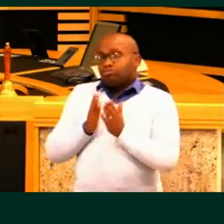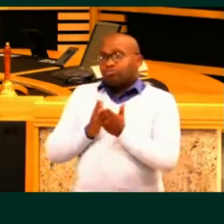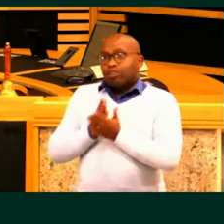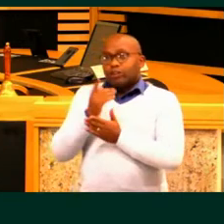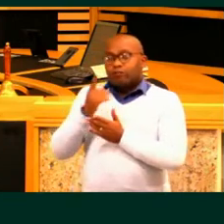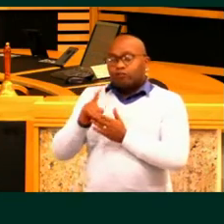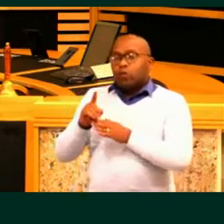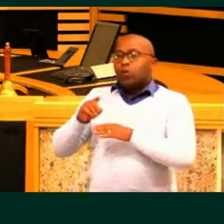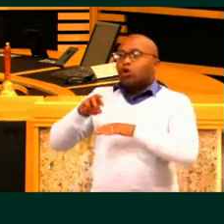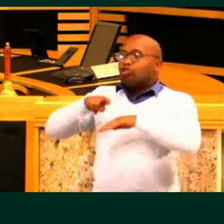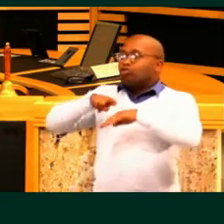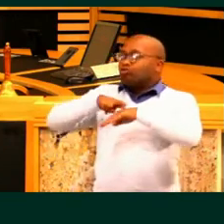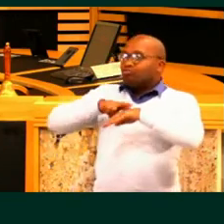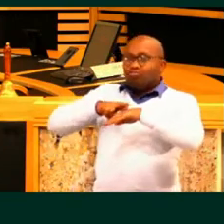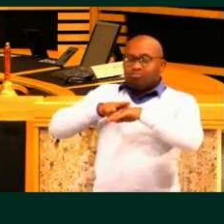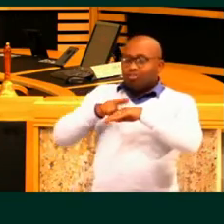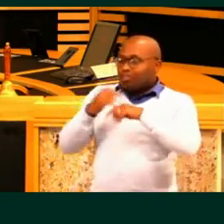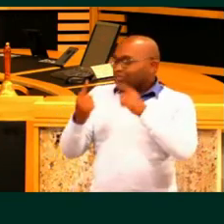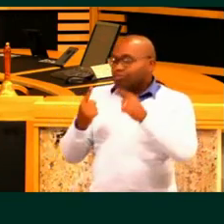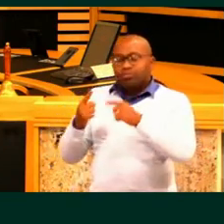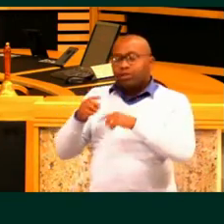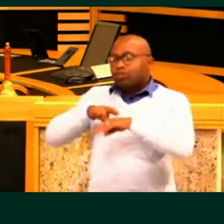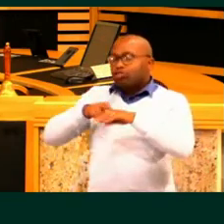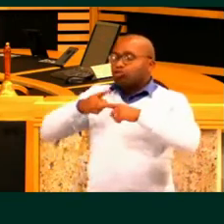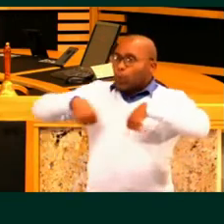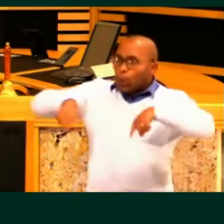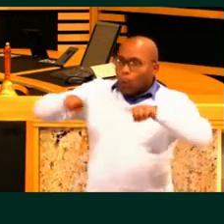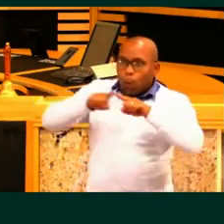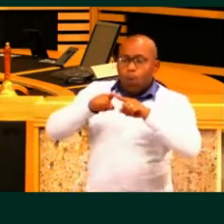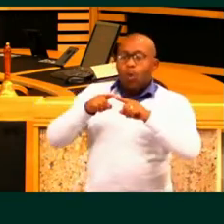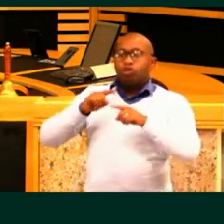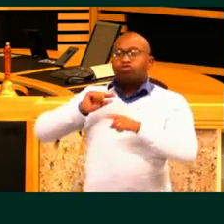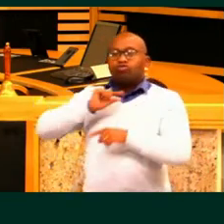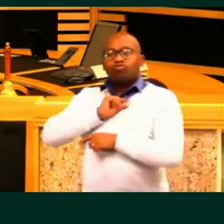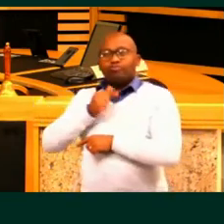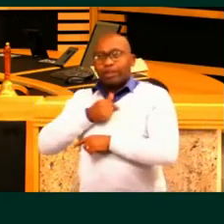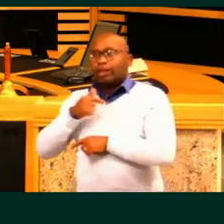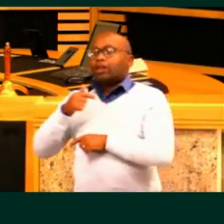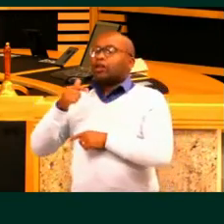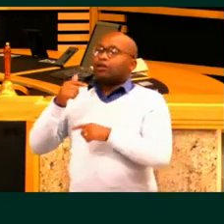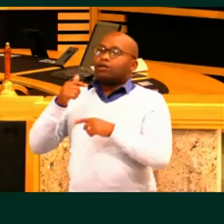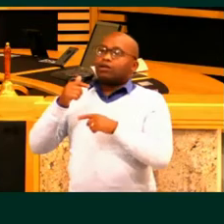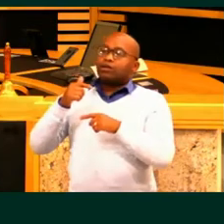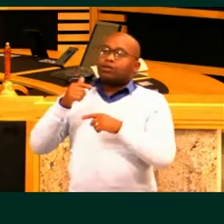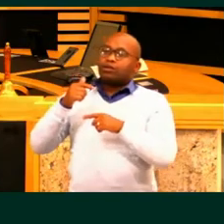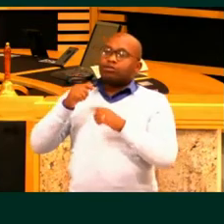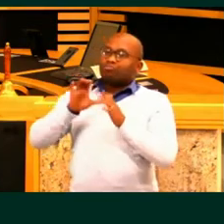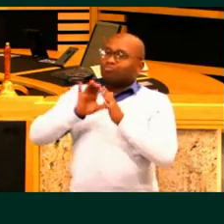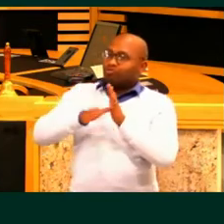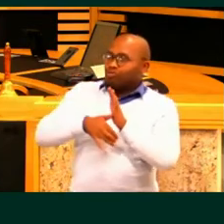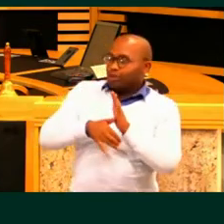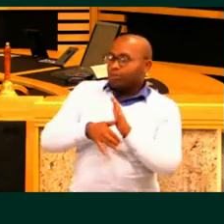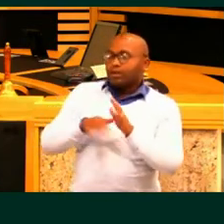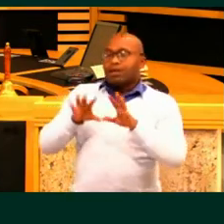through the election of the first democratic government as led by the African National Congress since